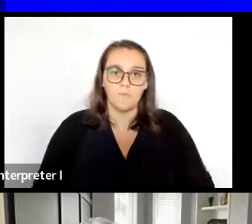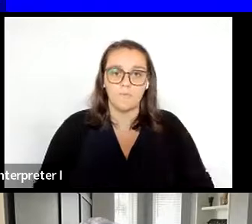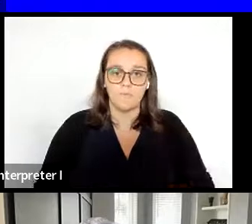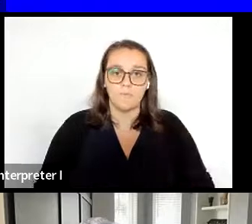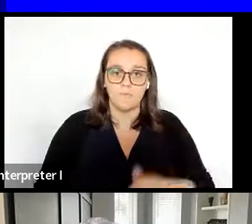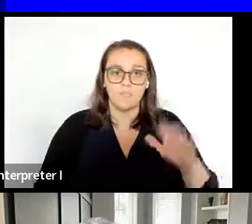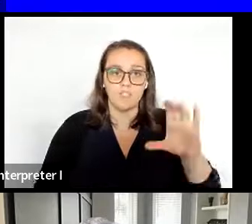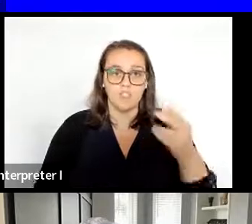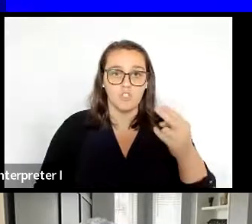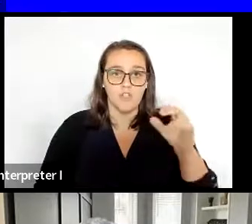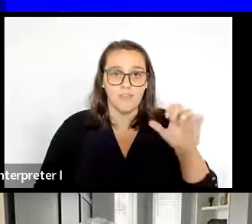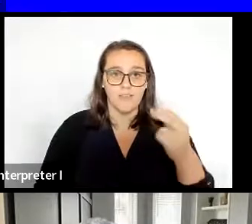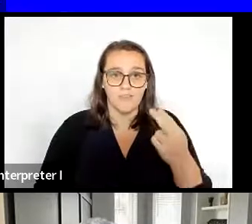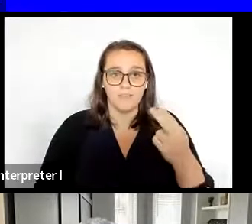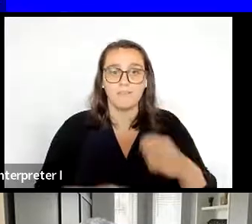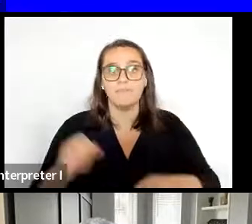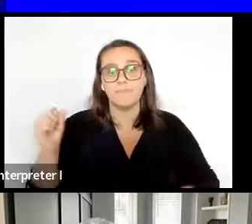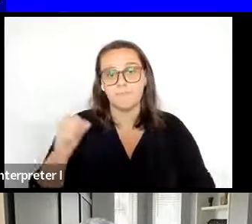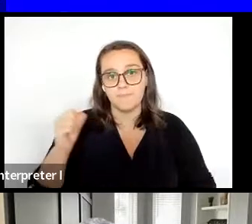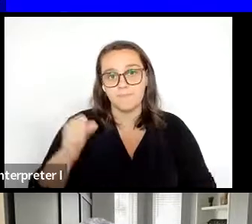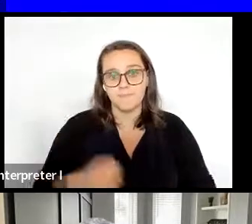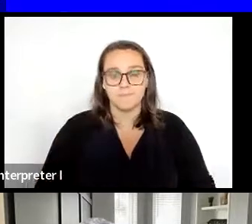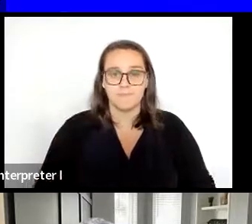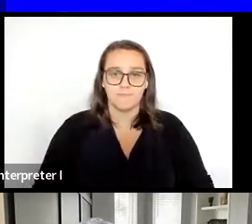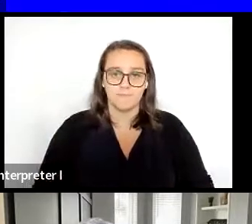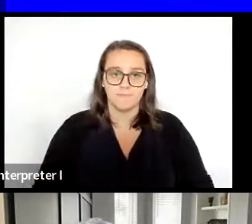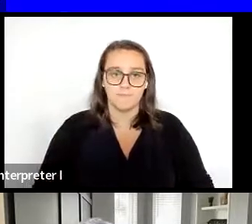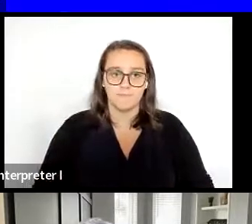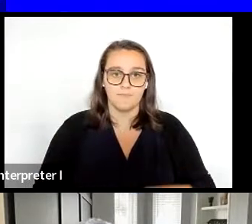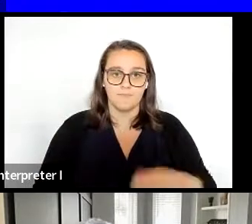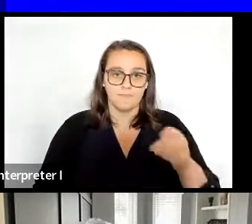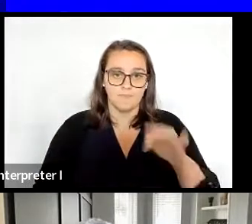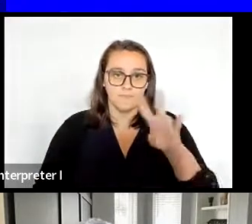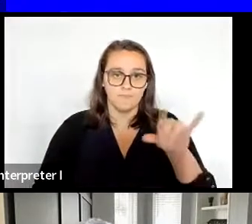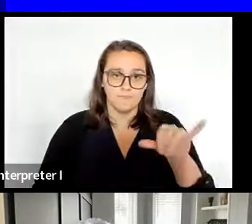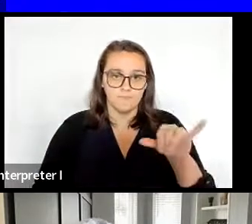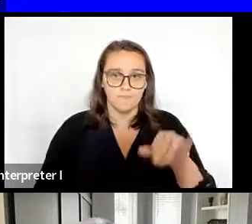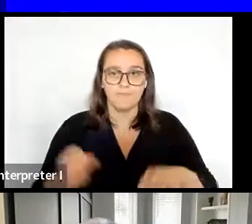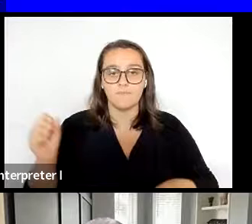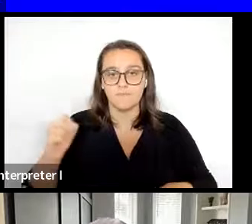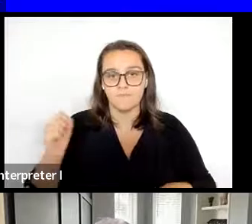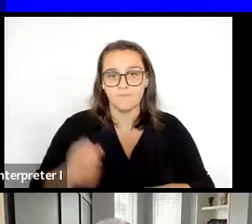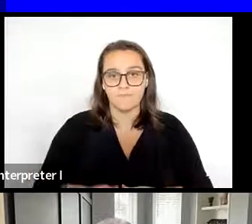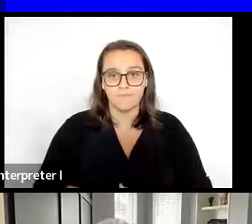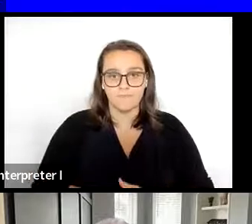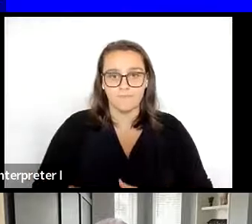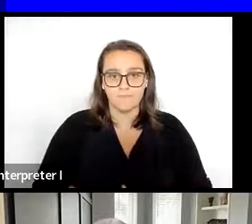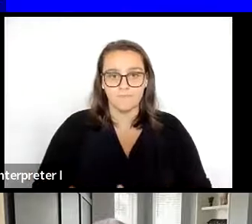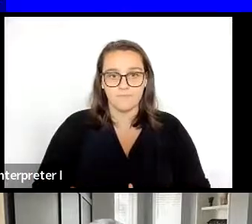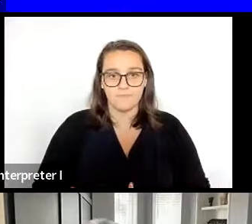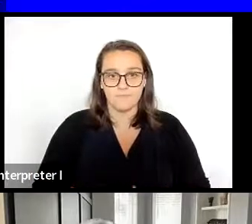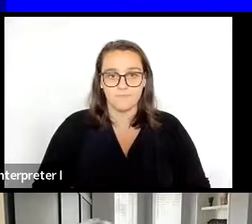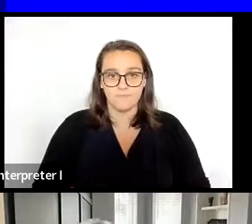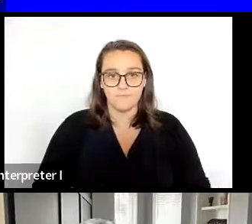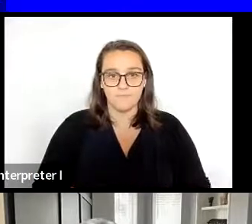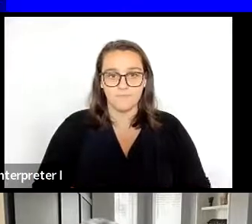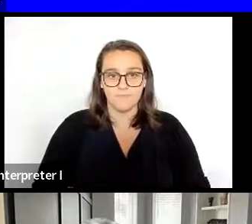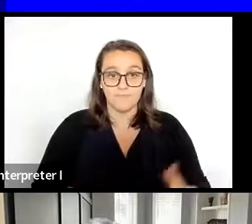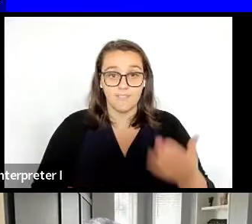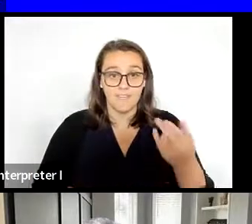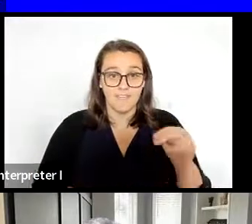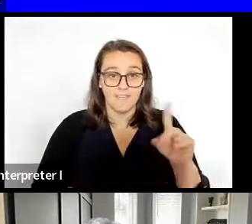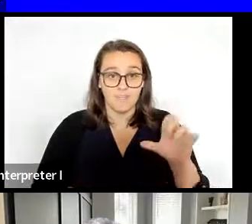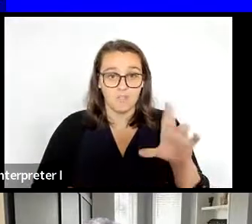Councilmember Che. Yes. Councilmember Che votes yes. Councilmember Gray. Yes. Councilmember Gray votes yes. Councilmember Henderson.